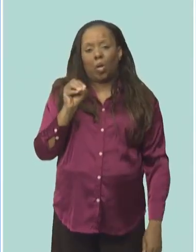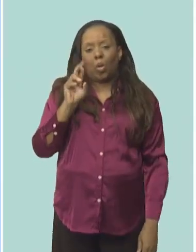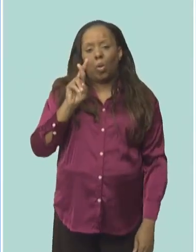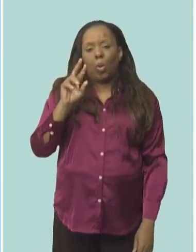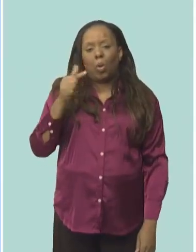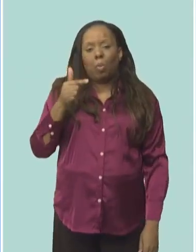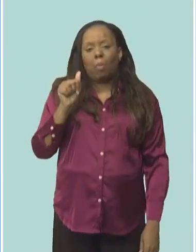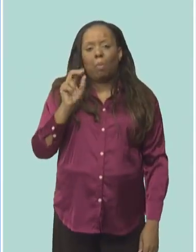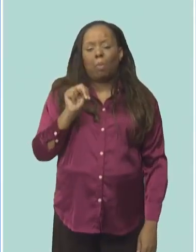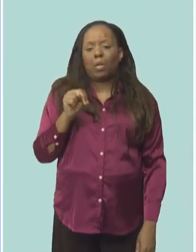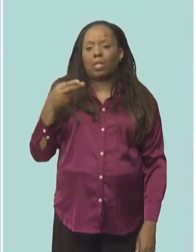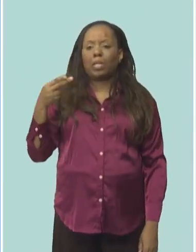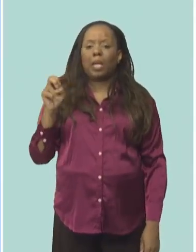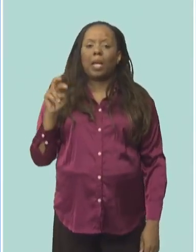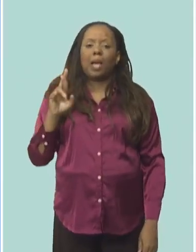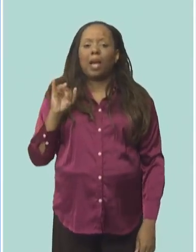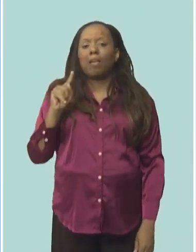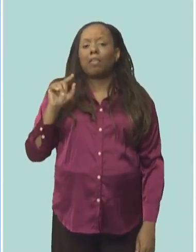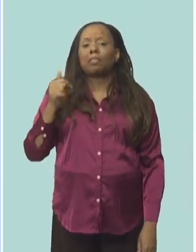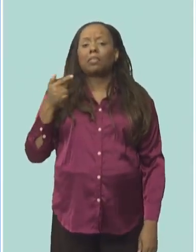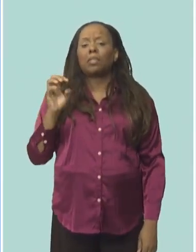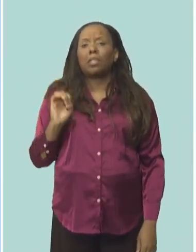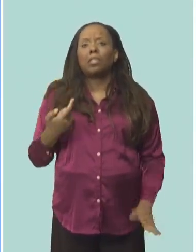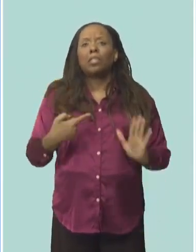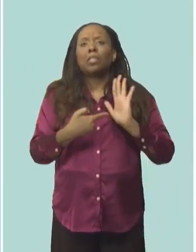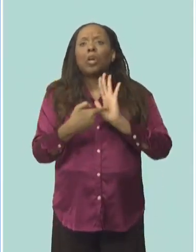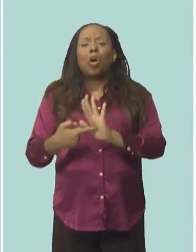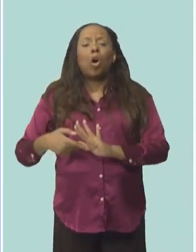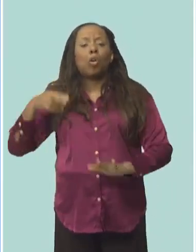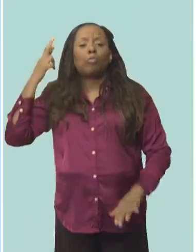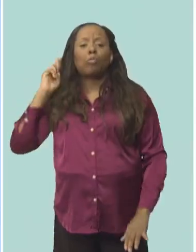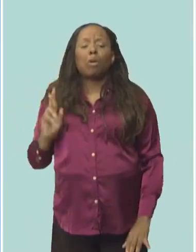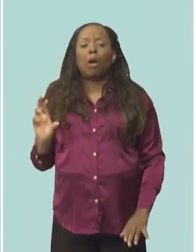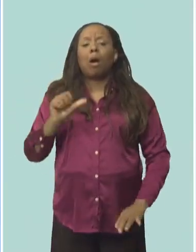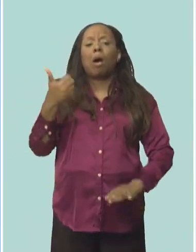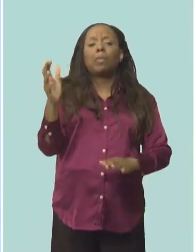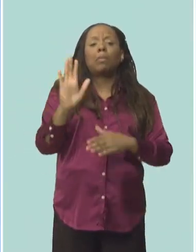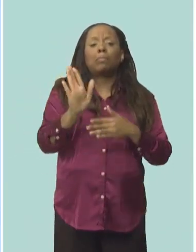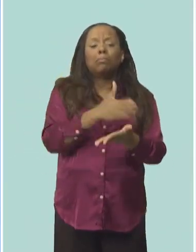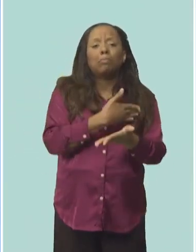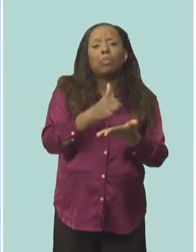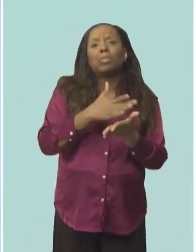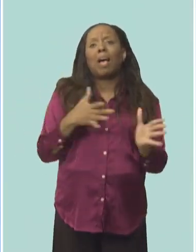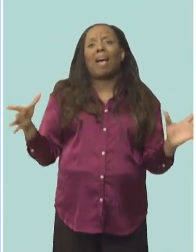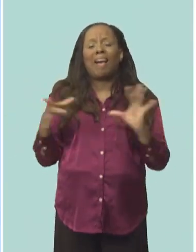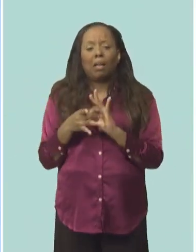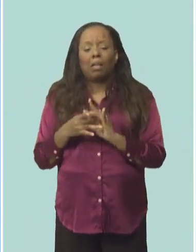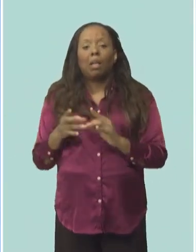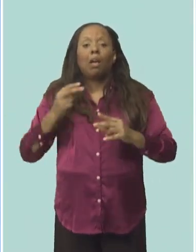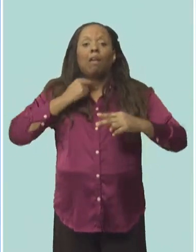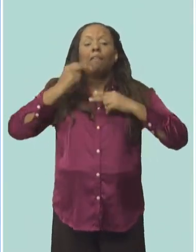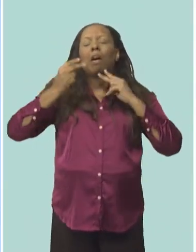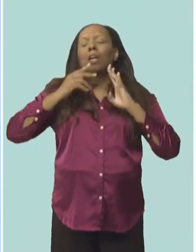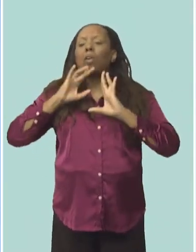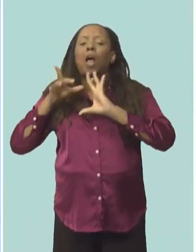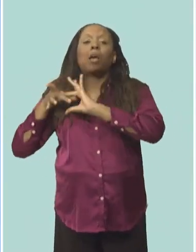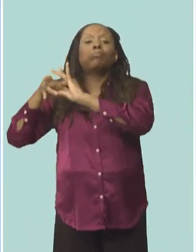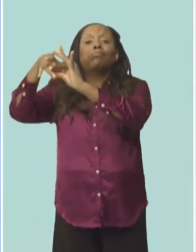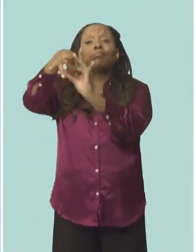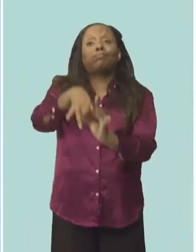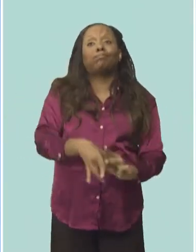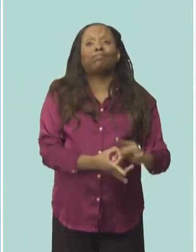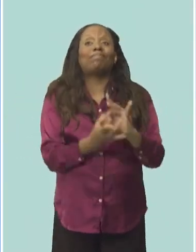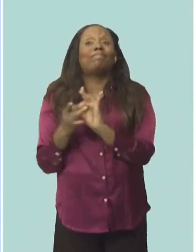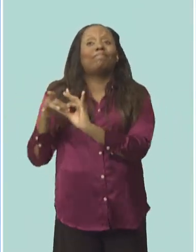electrifying live performance with its blend of reggae and other music genres. Voices in the audience were harmonizing as they